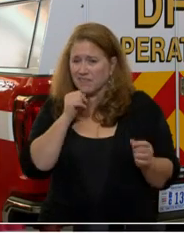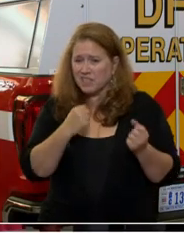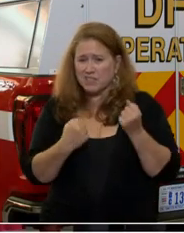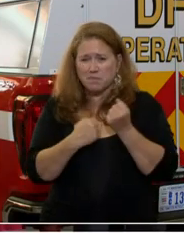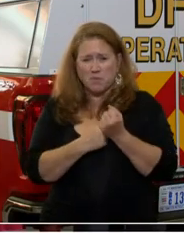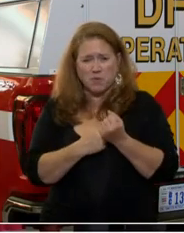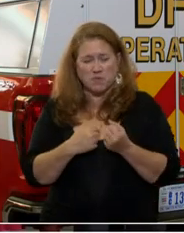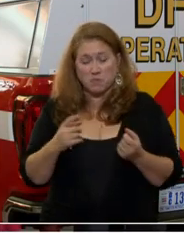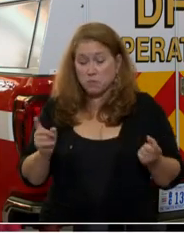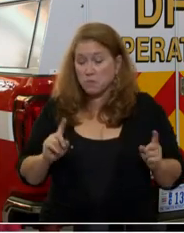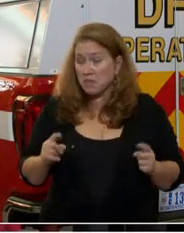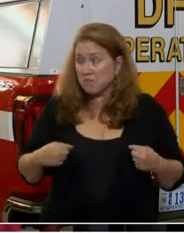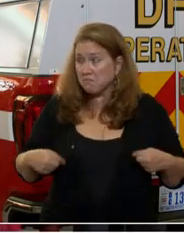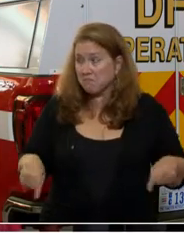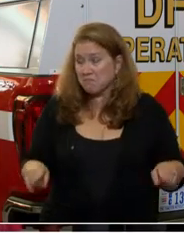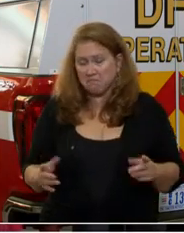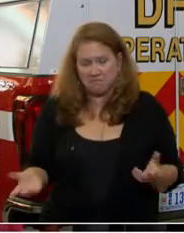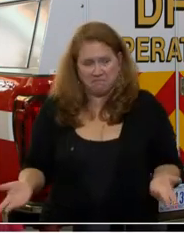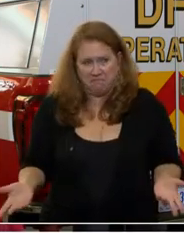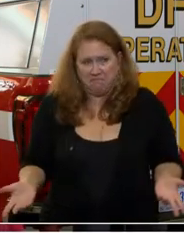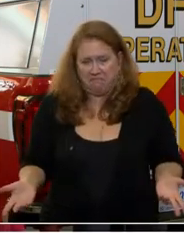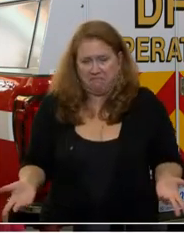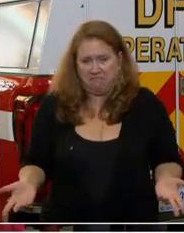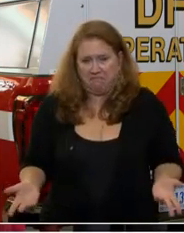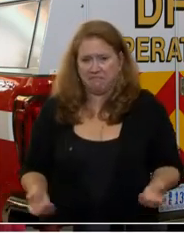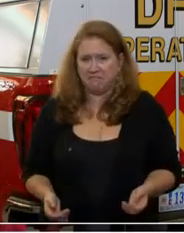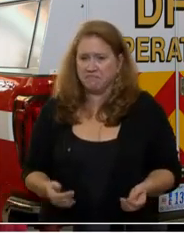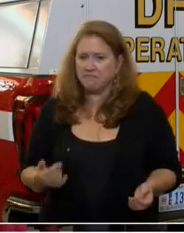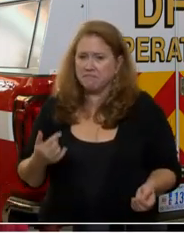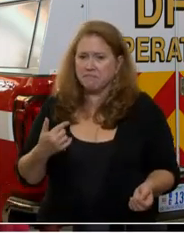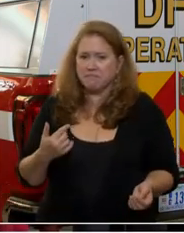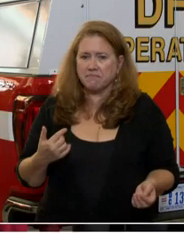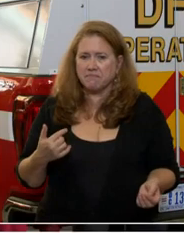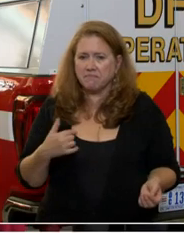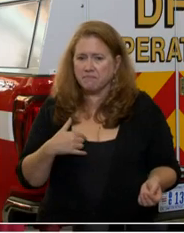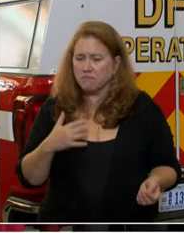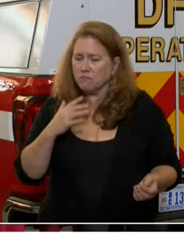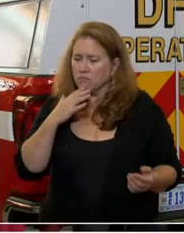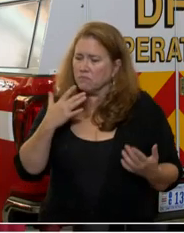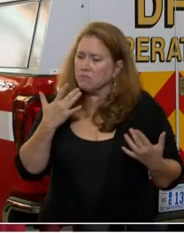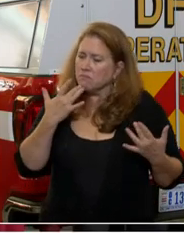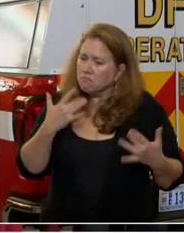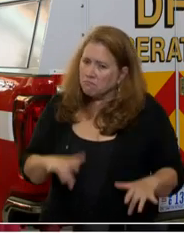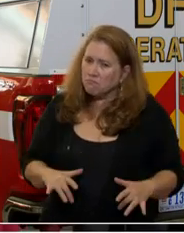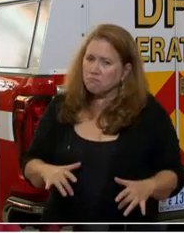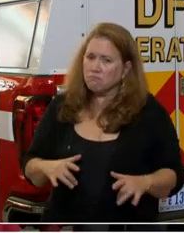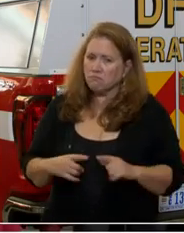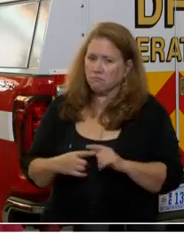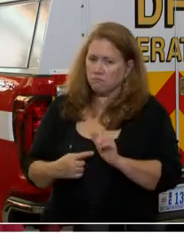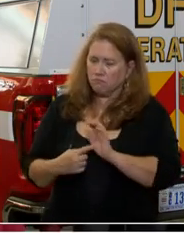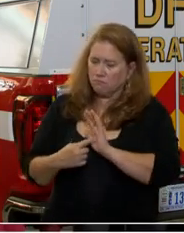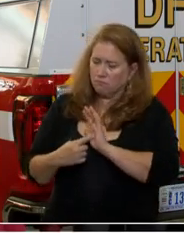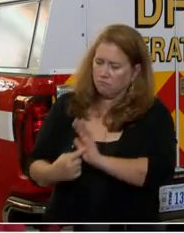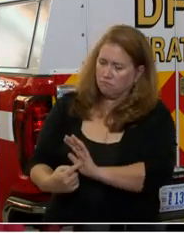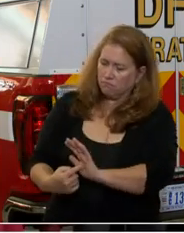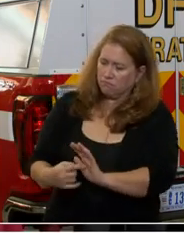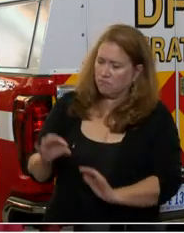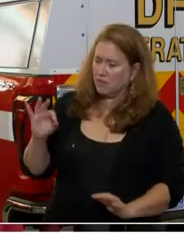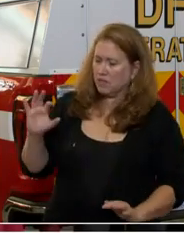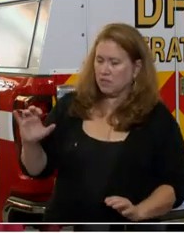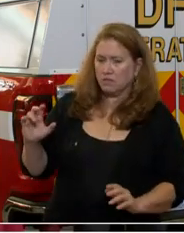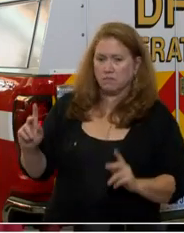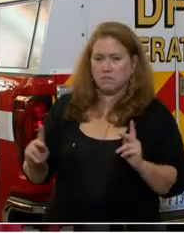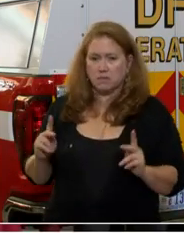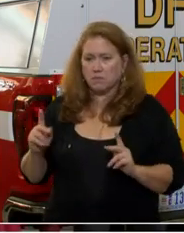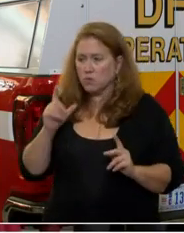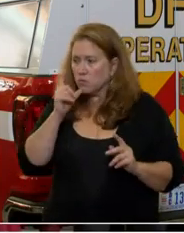1,900 plus members of this department, the silent professionals who sacrifice so much for others. They have the unique charge of protecting this amazing city of